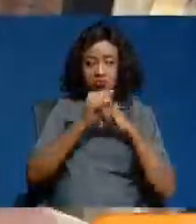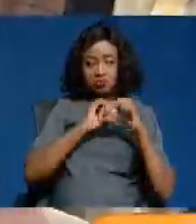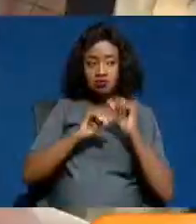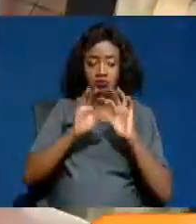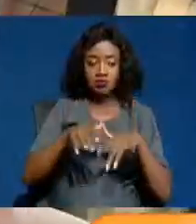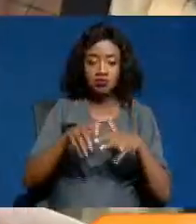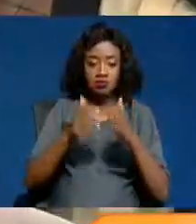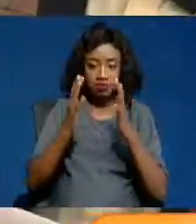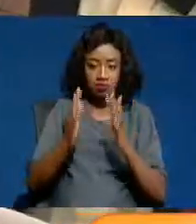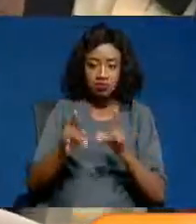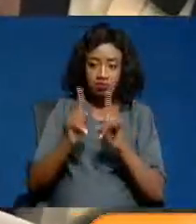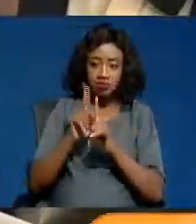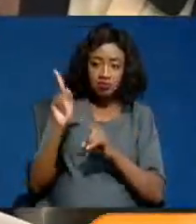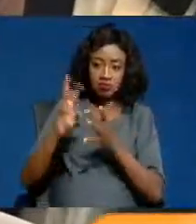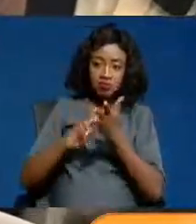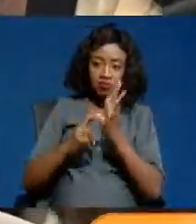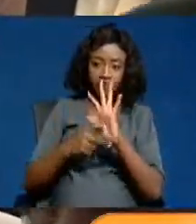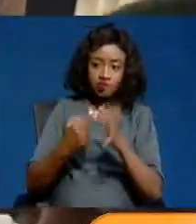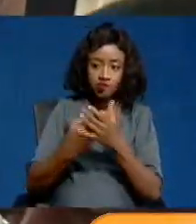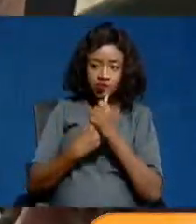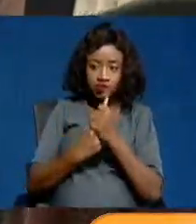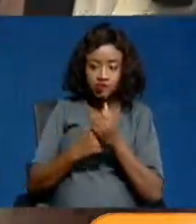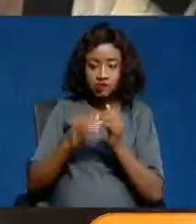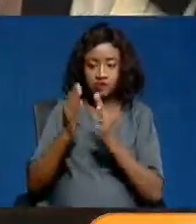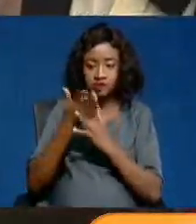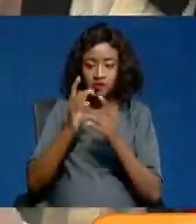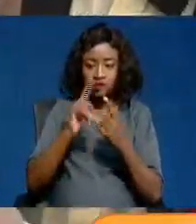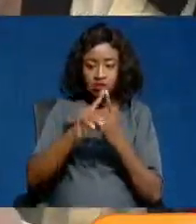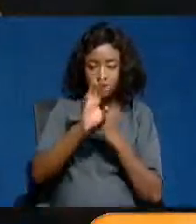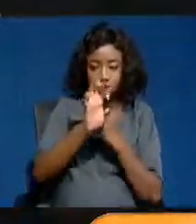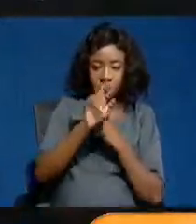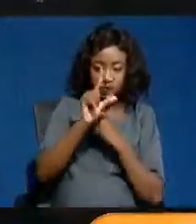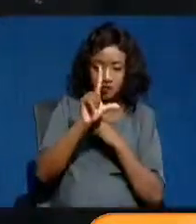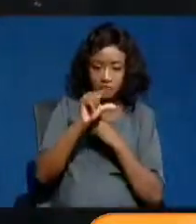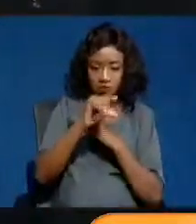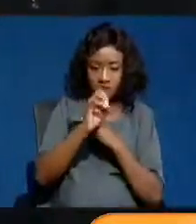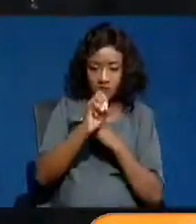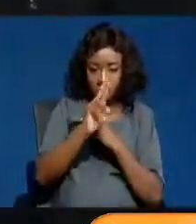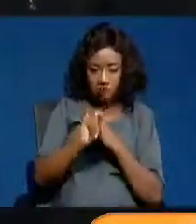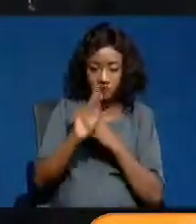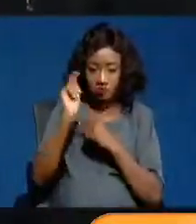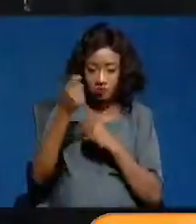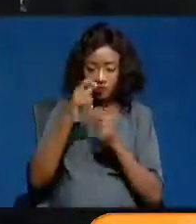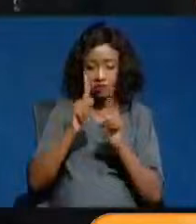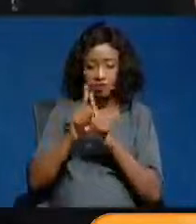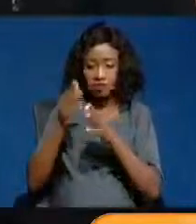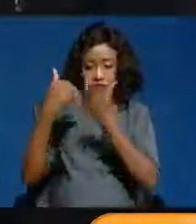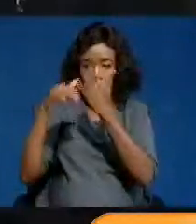The project is a joint initiative between Elgon Kenya Limited and the University of Nairobi.